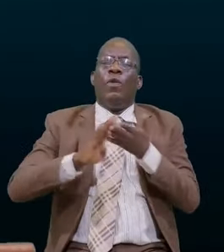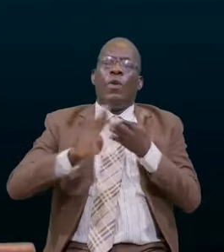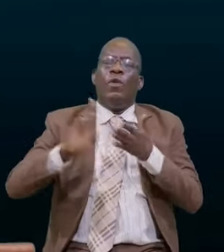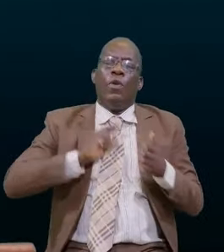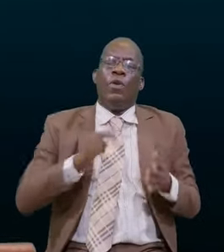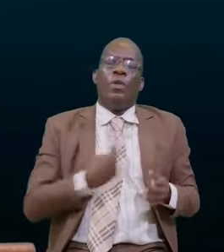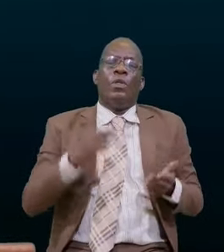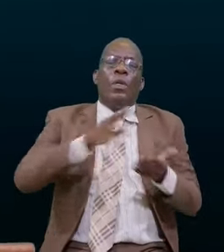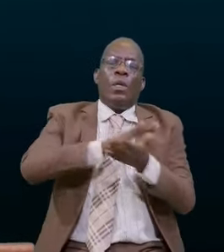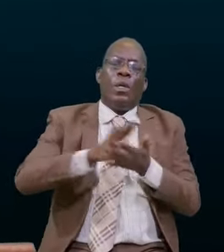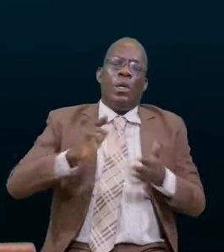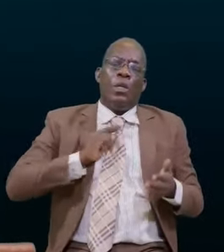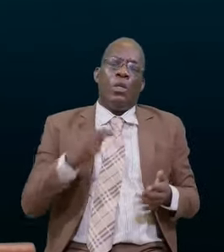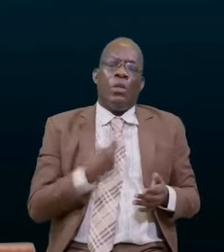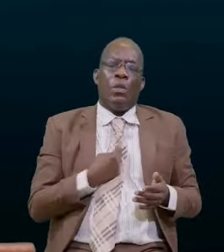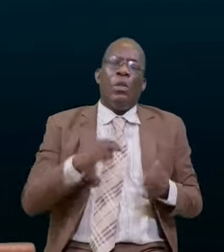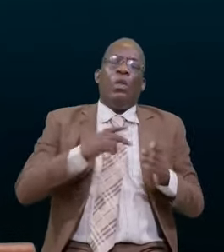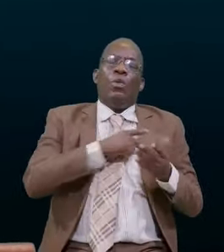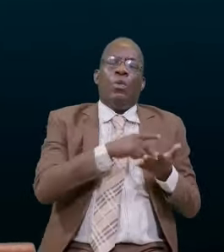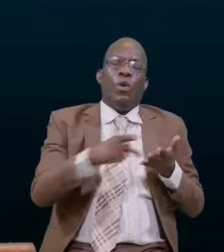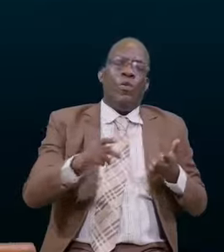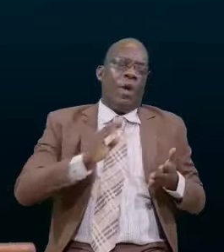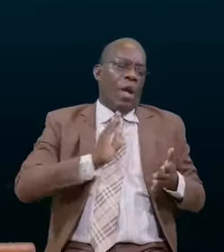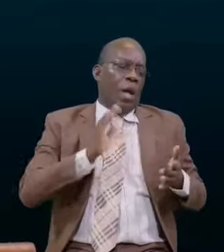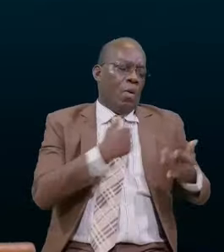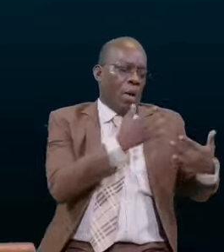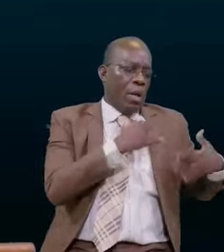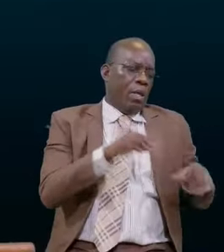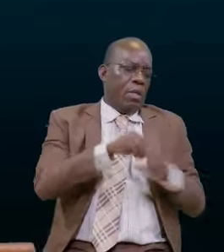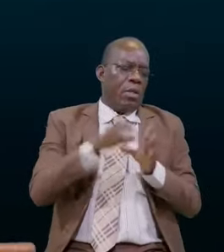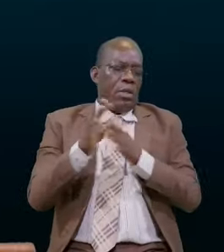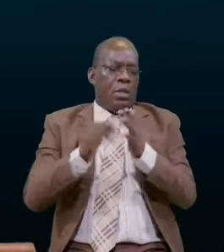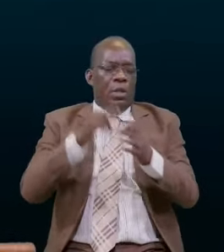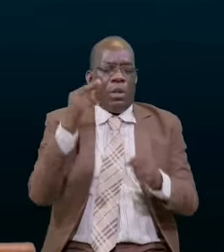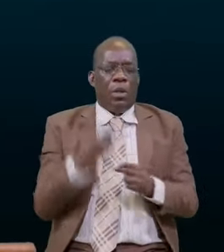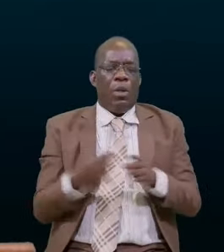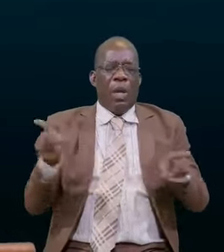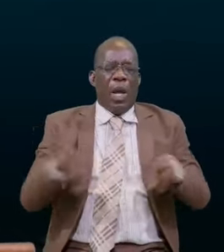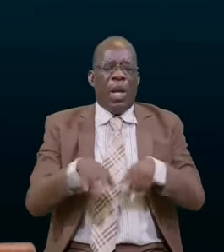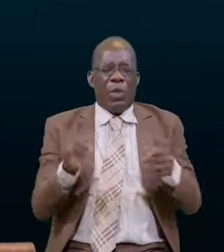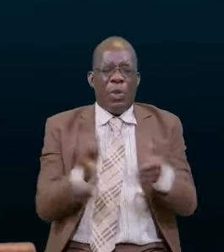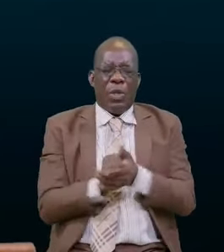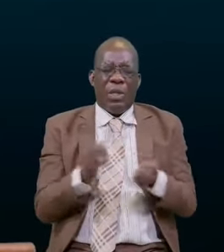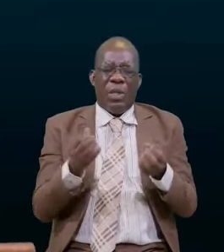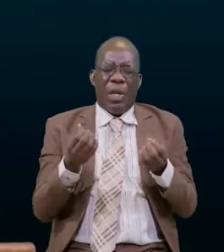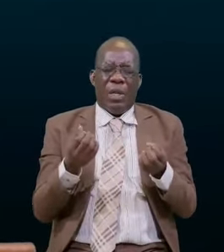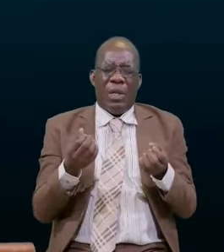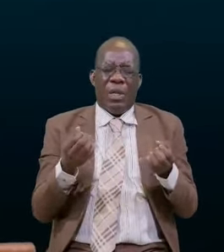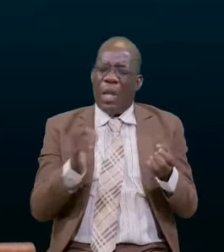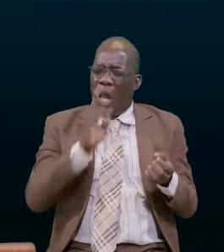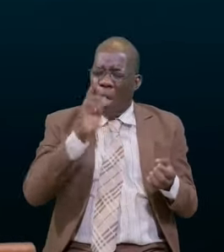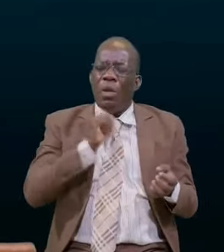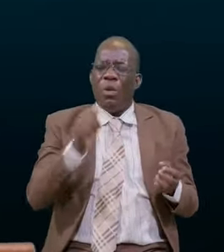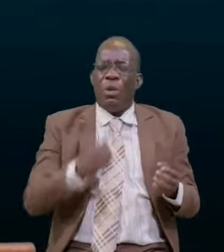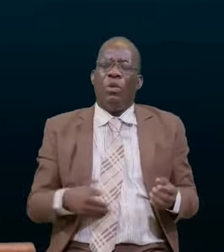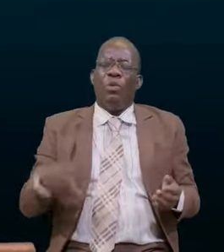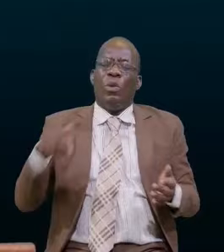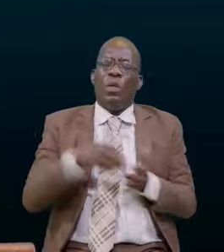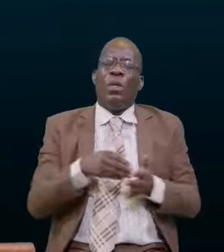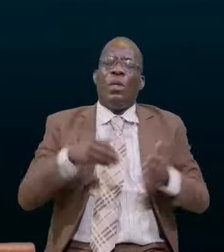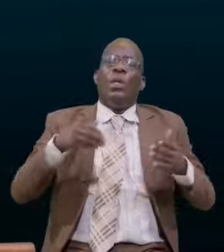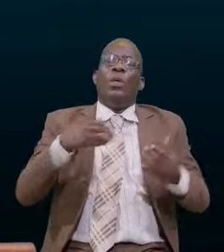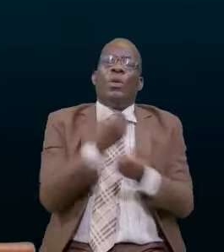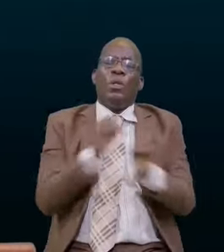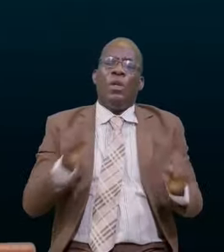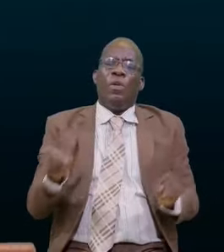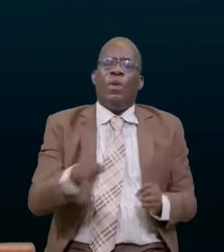and purify our hearts and pray in the name of Jesus as many as are not born again let them be born again let them become new creatures